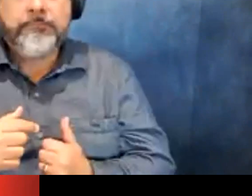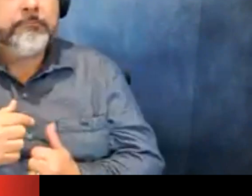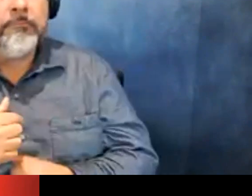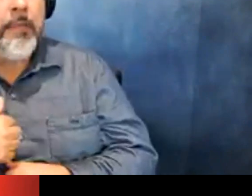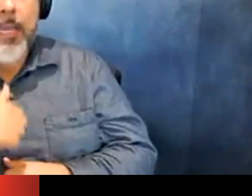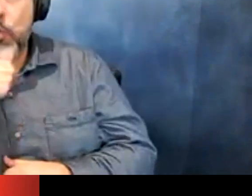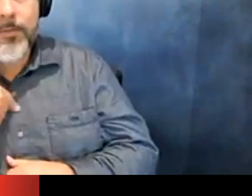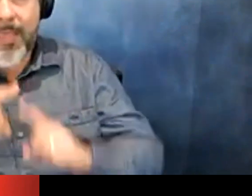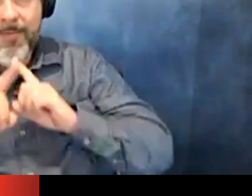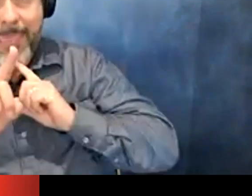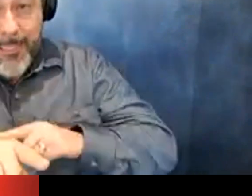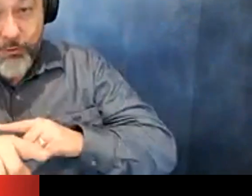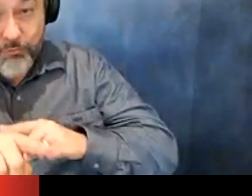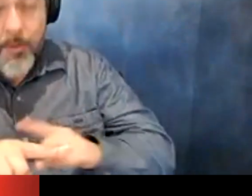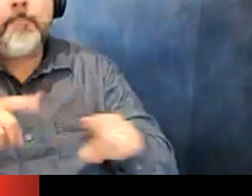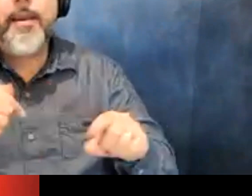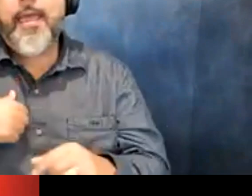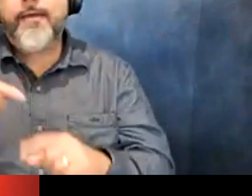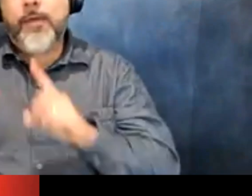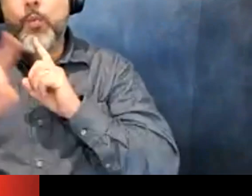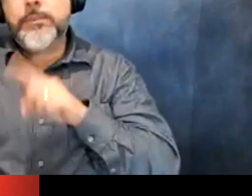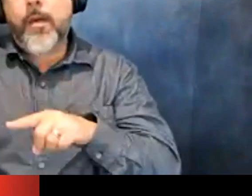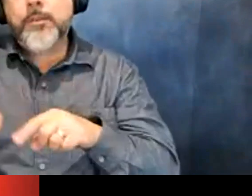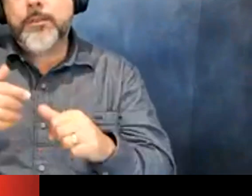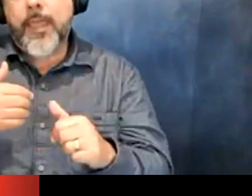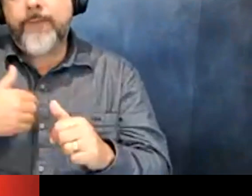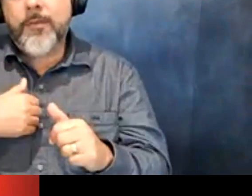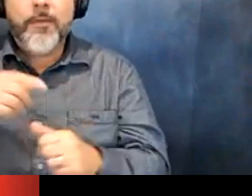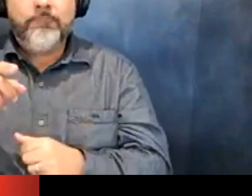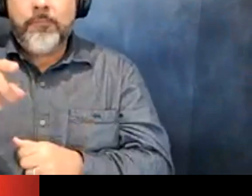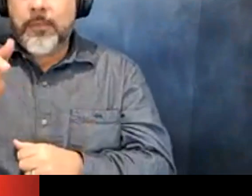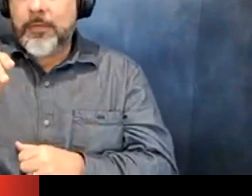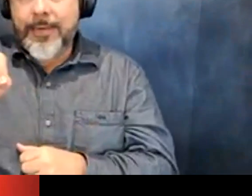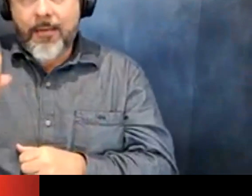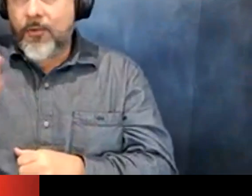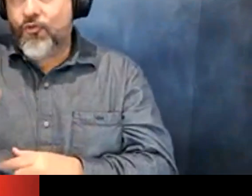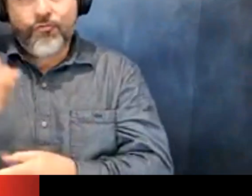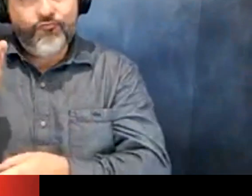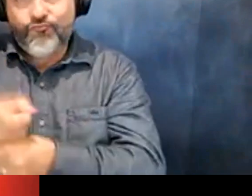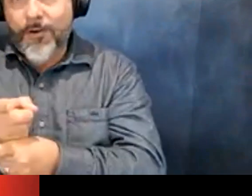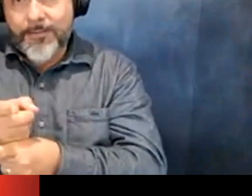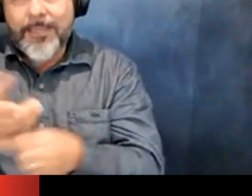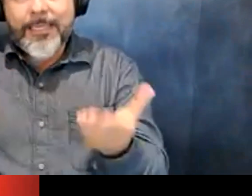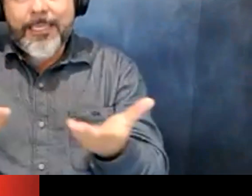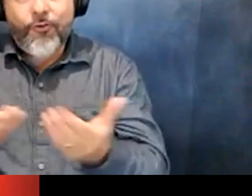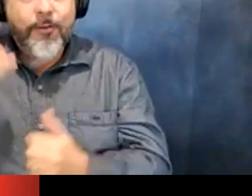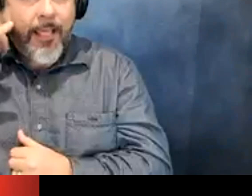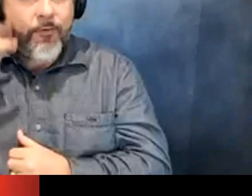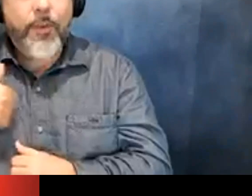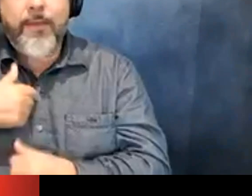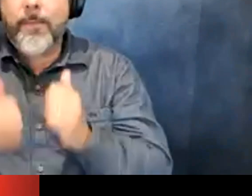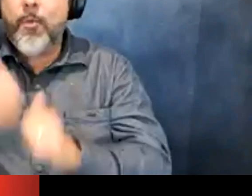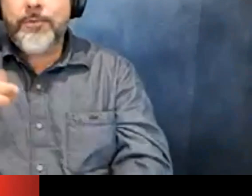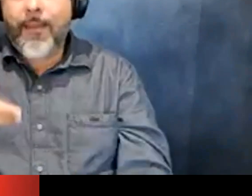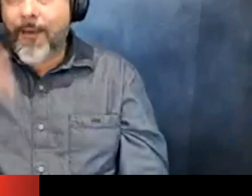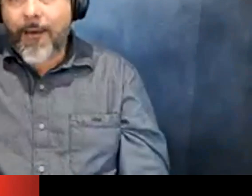response, Nina, which is that you're absolutely right. In California, we have the highest